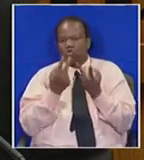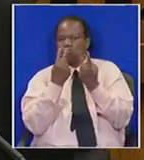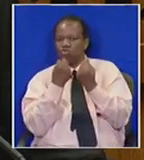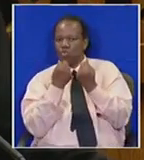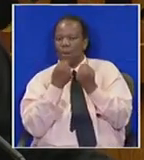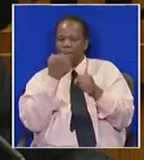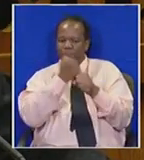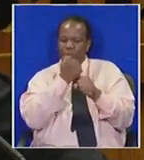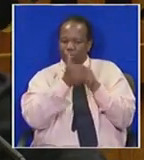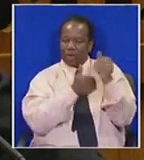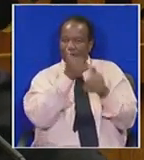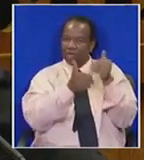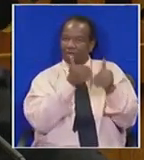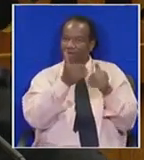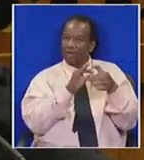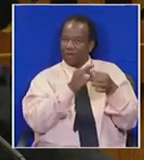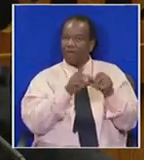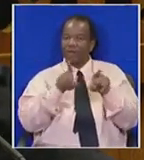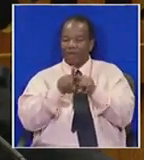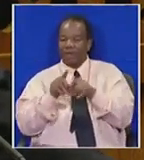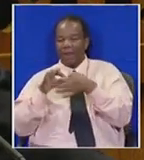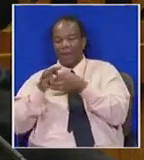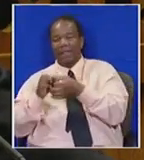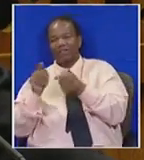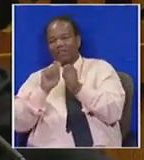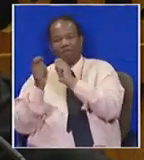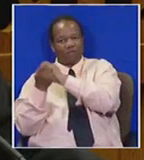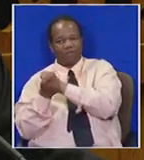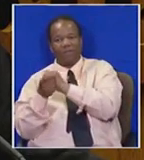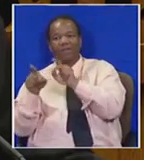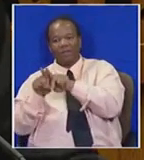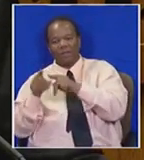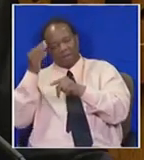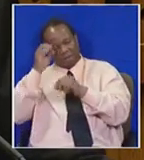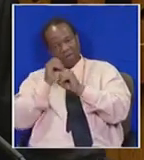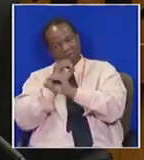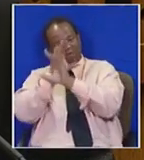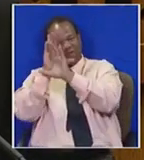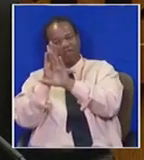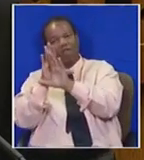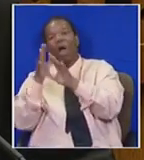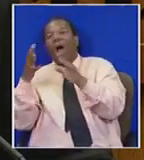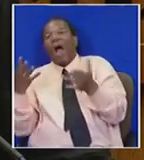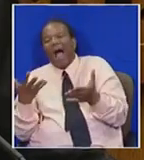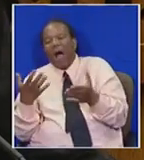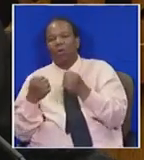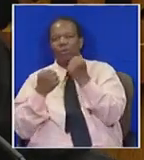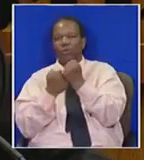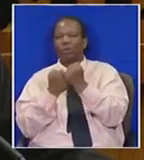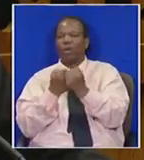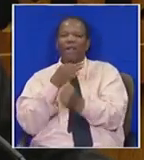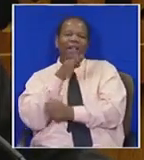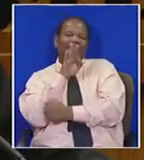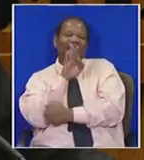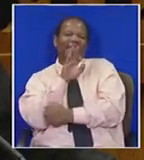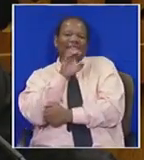and linking this with transformation and our vision is critical. To support this, funding of some 30 billion